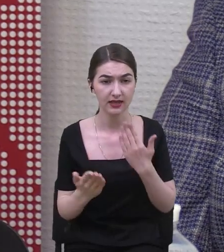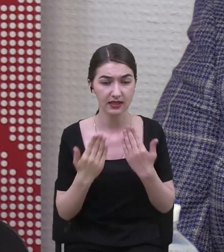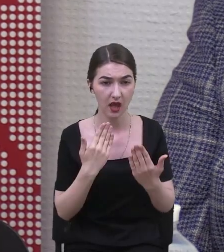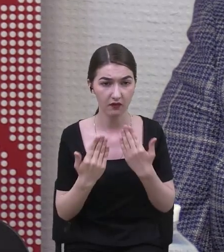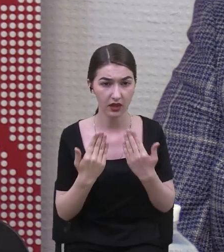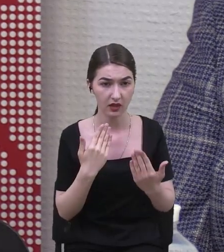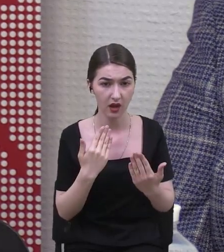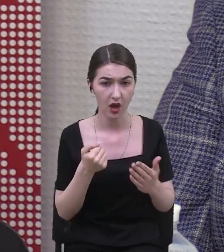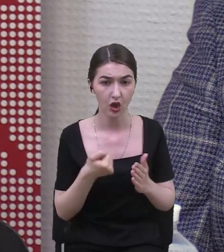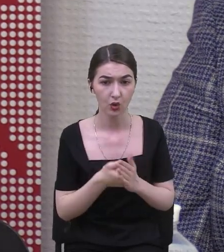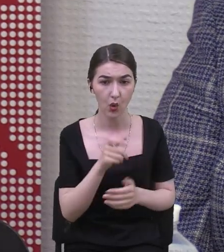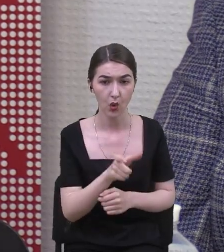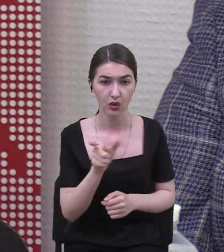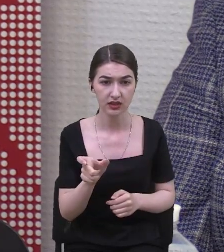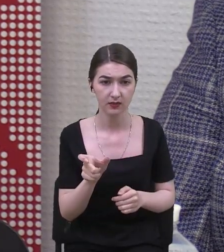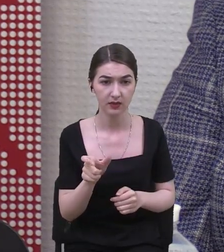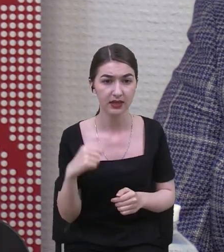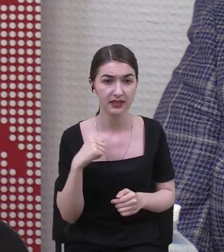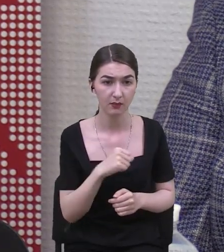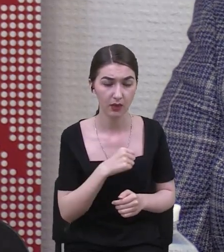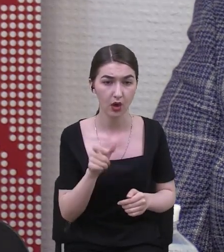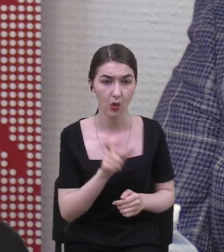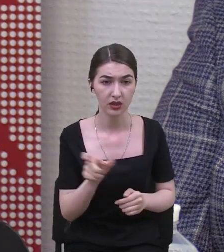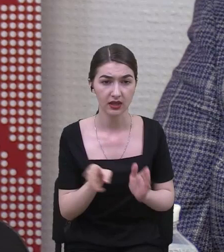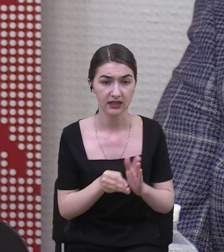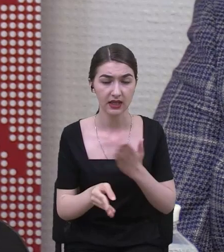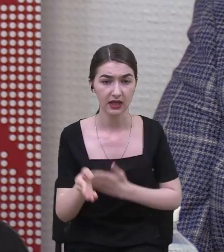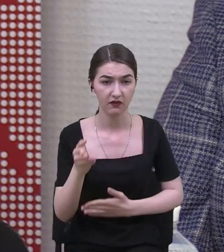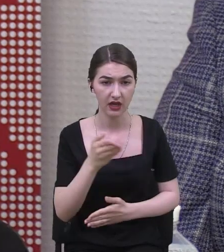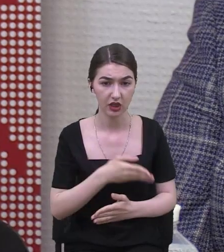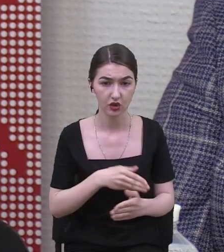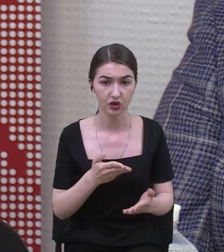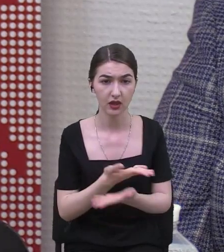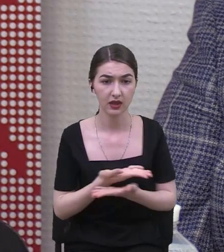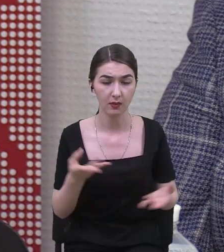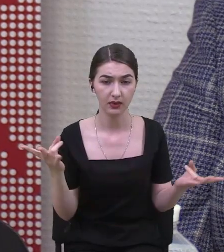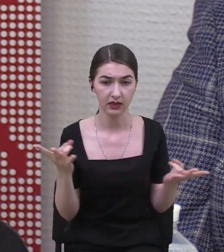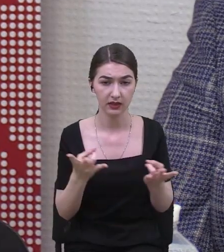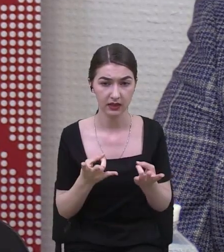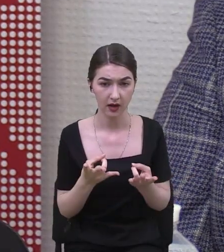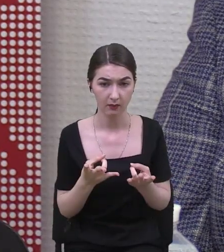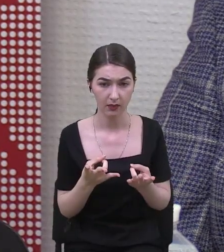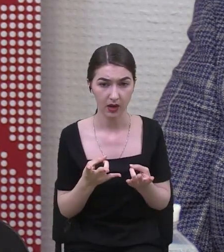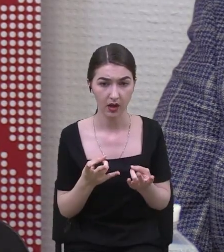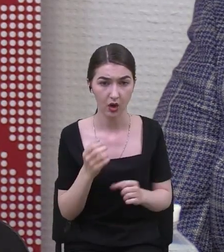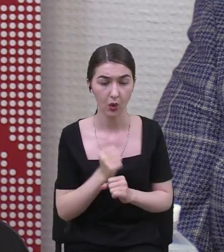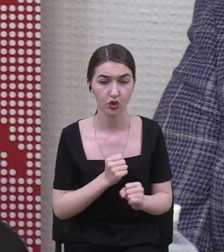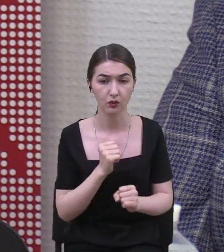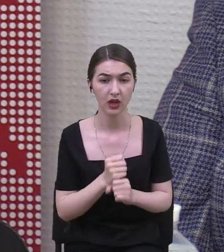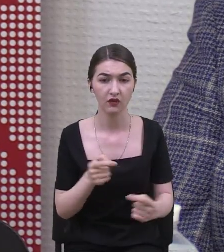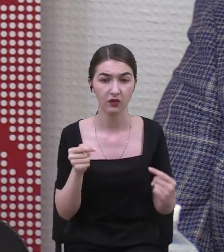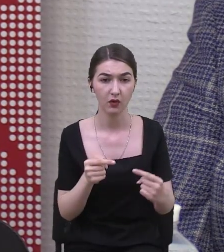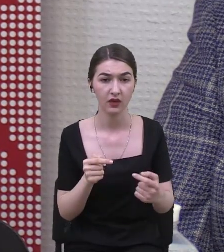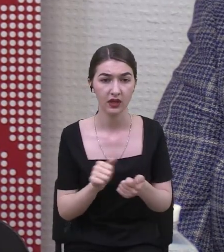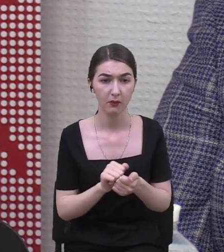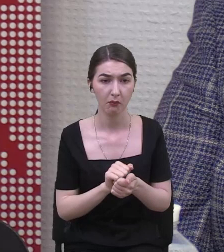organization, having persons with disabilities among staff, adapting materials, making sure everything we do is accessible for